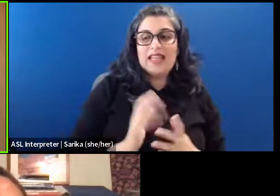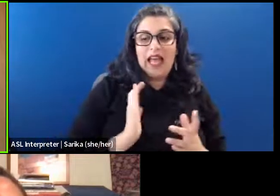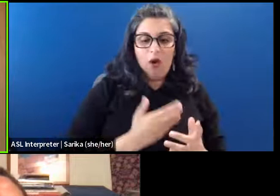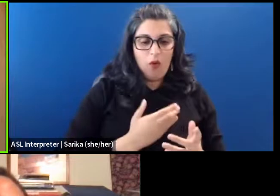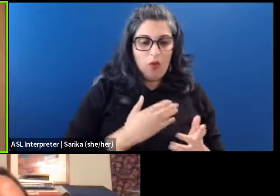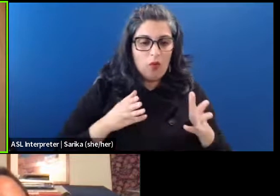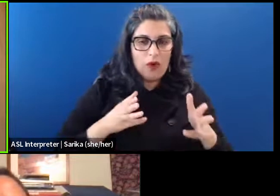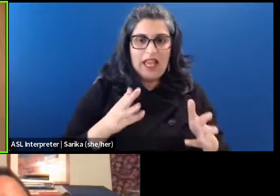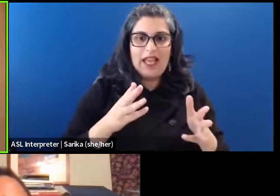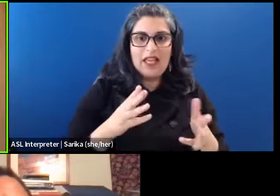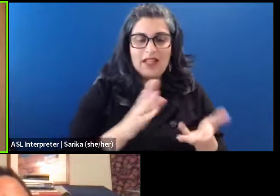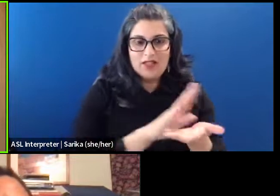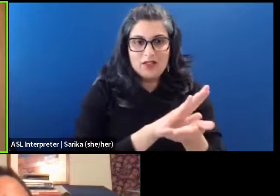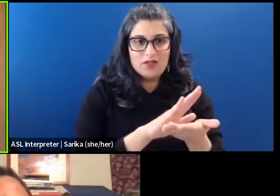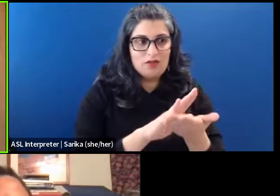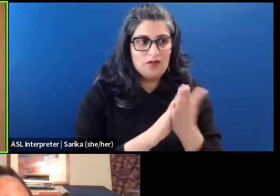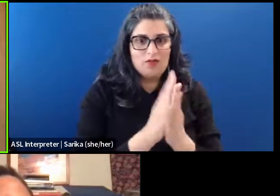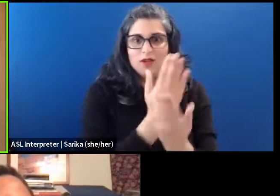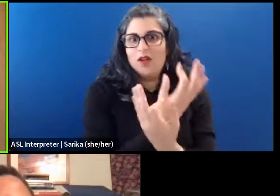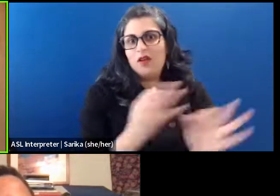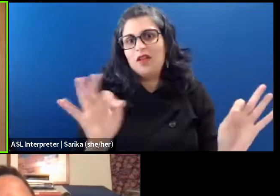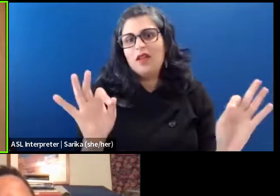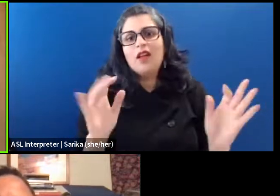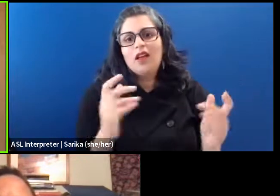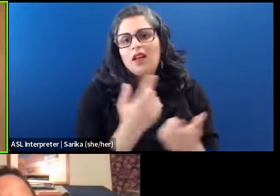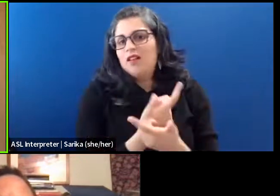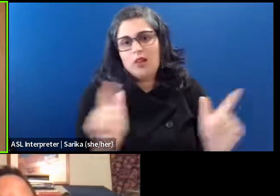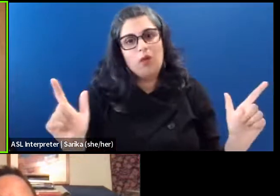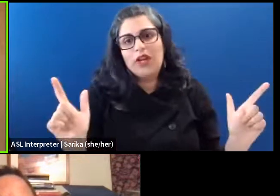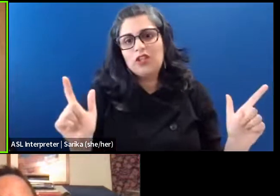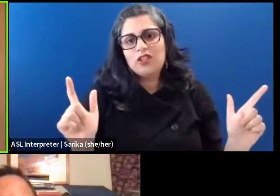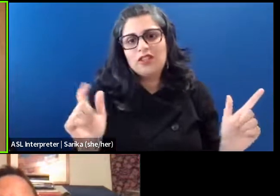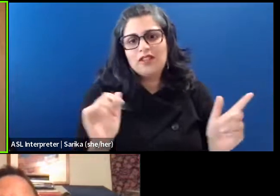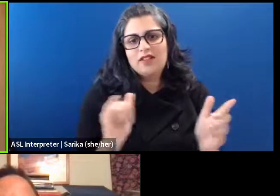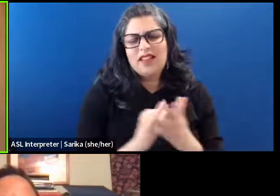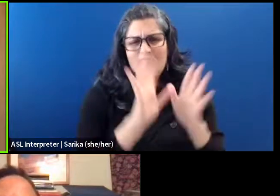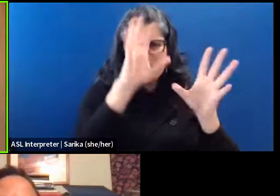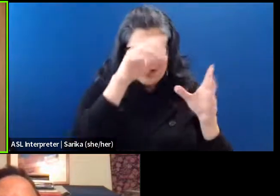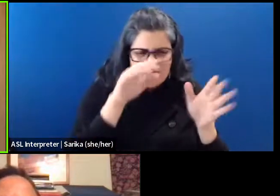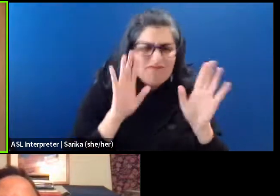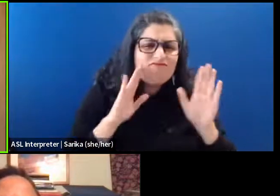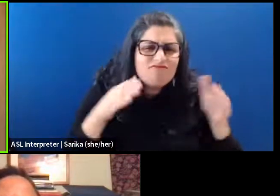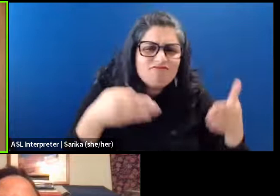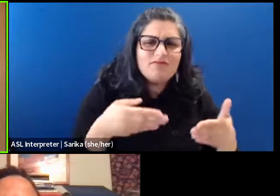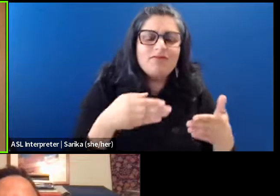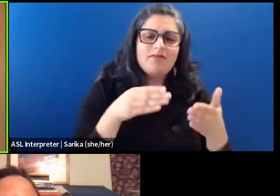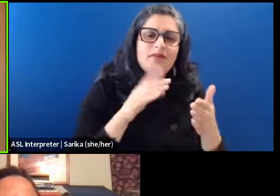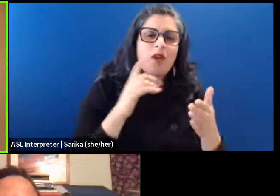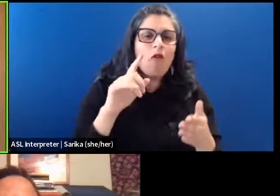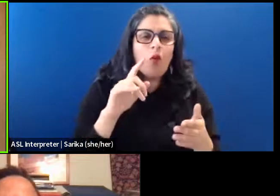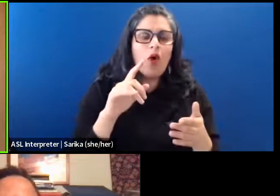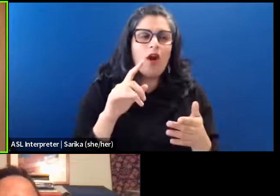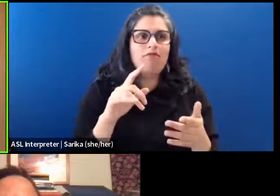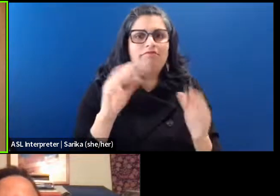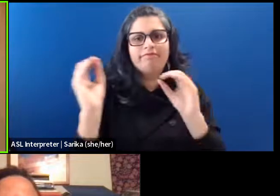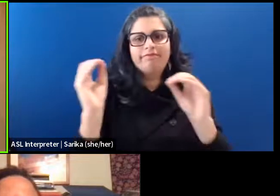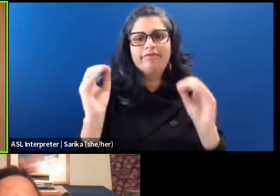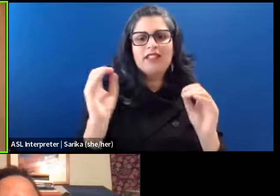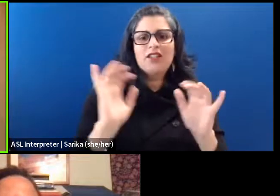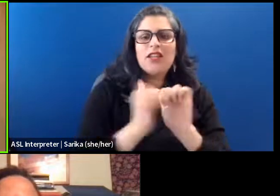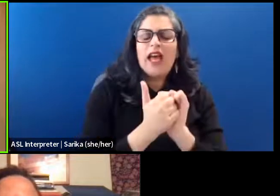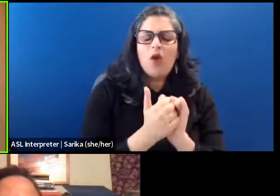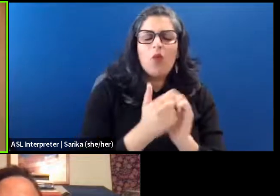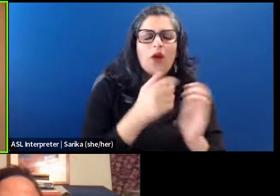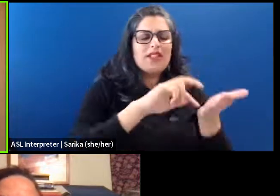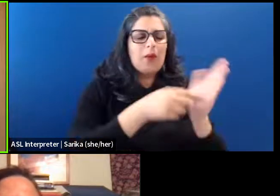That is core to the teachings. And so what does it mean then to take this body, this, as you say, this Black female